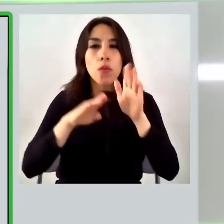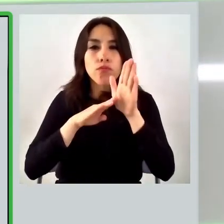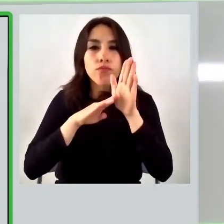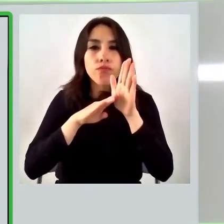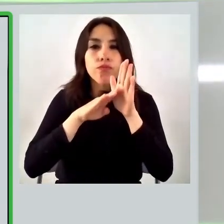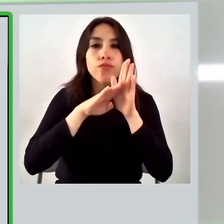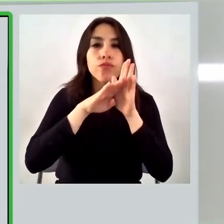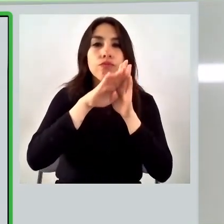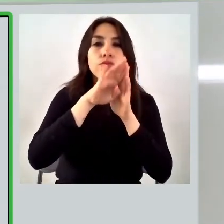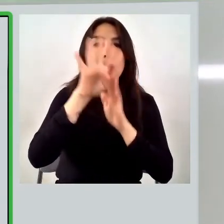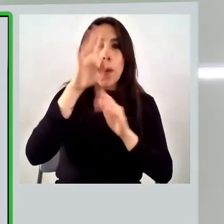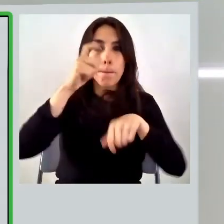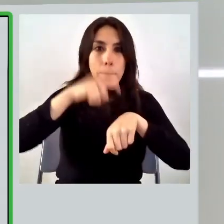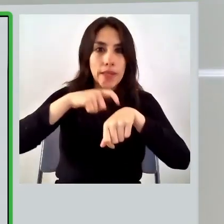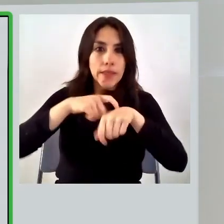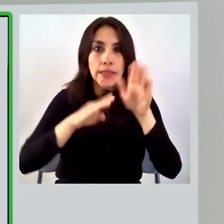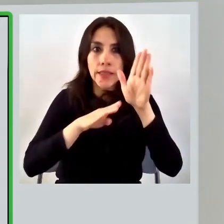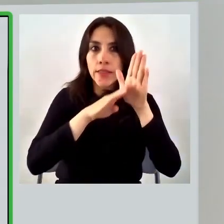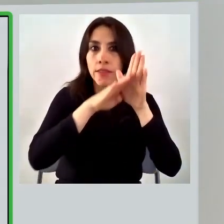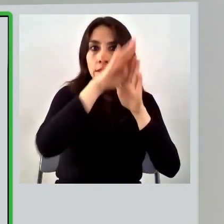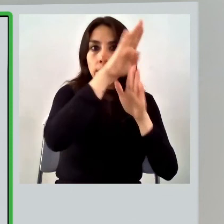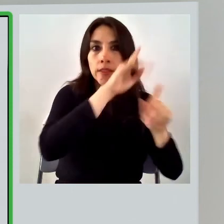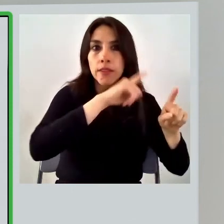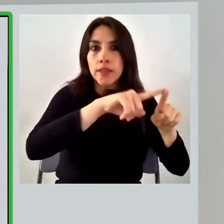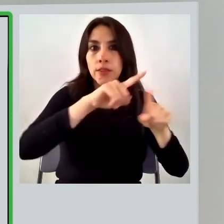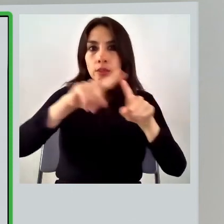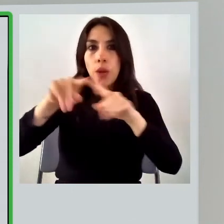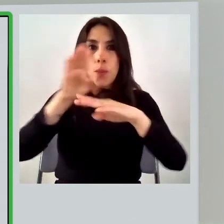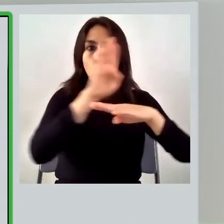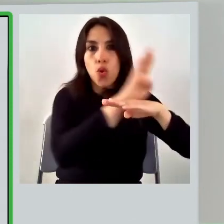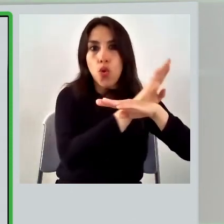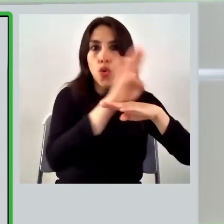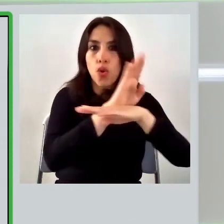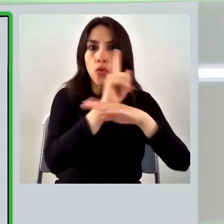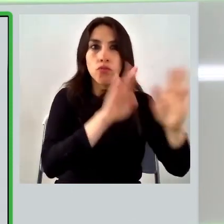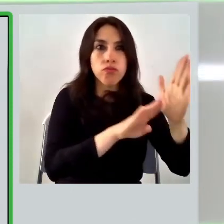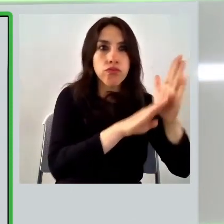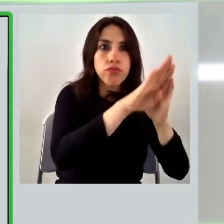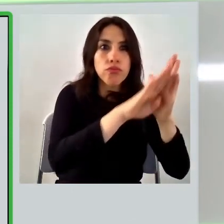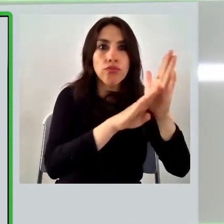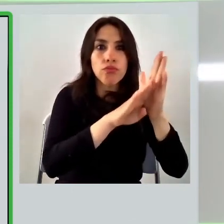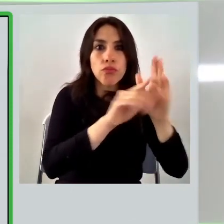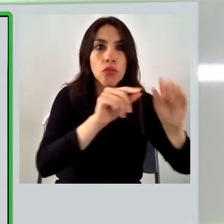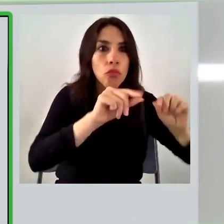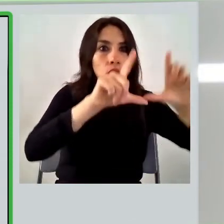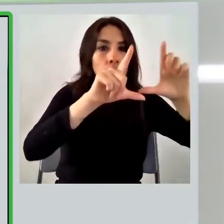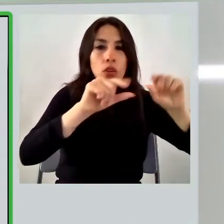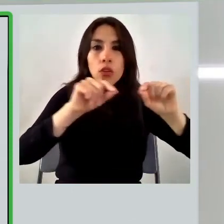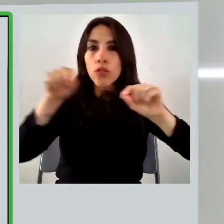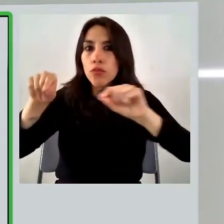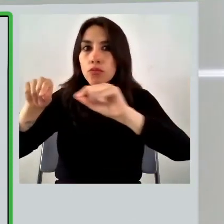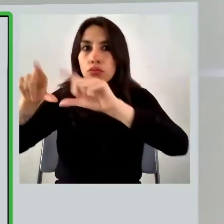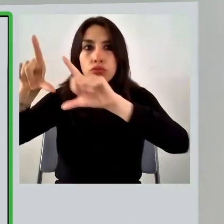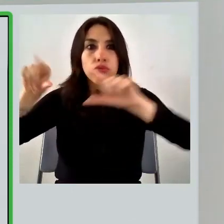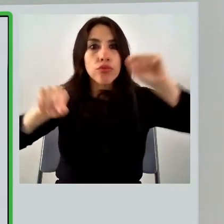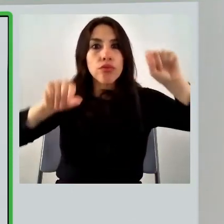And I'll end there and maybe turn it over for some